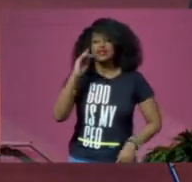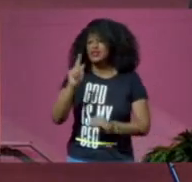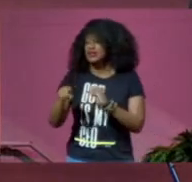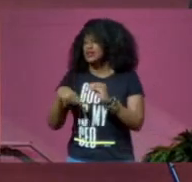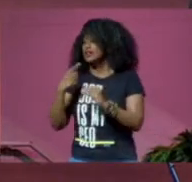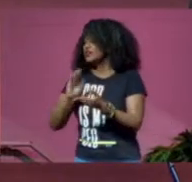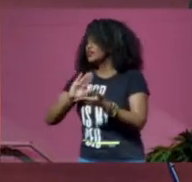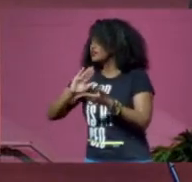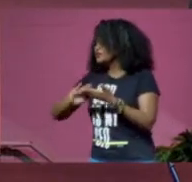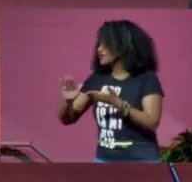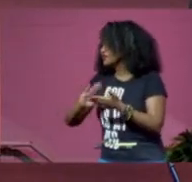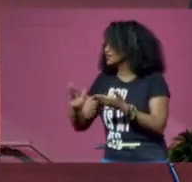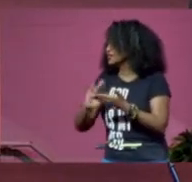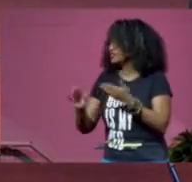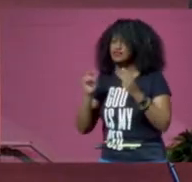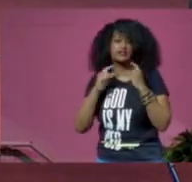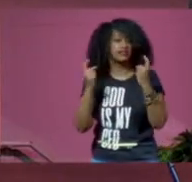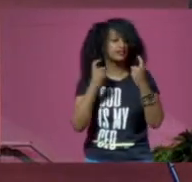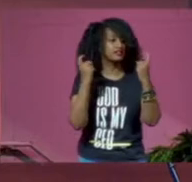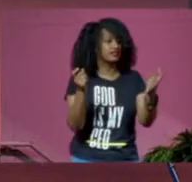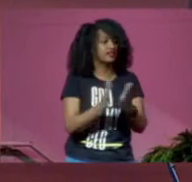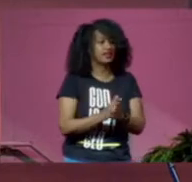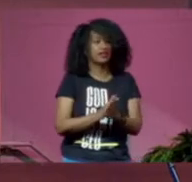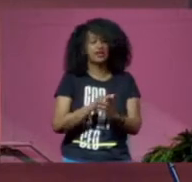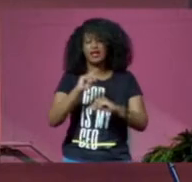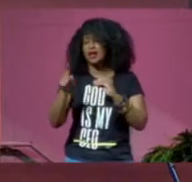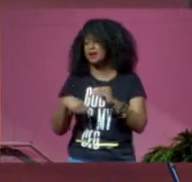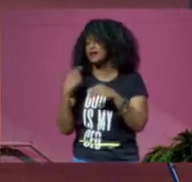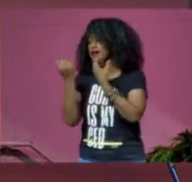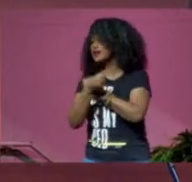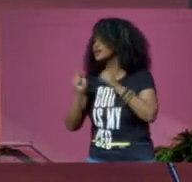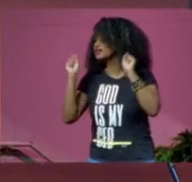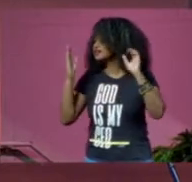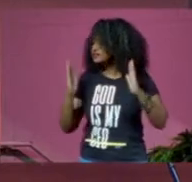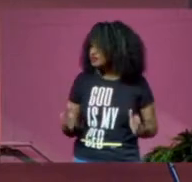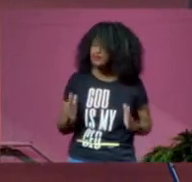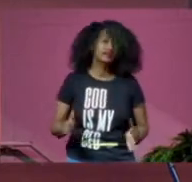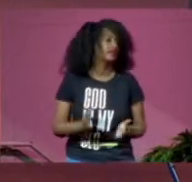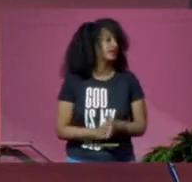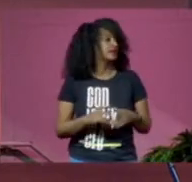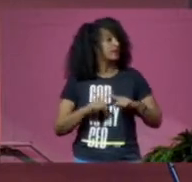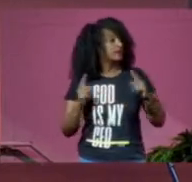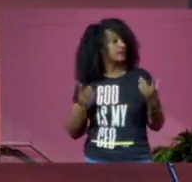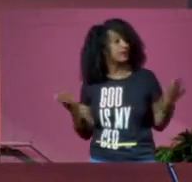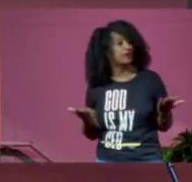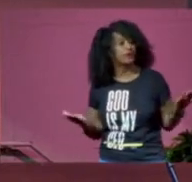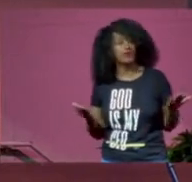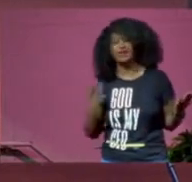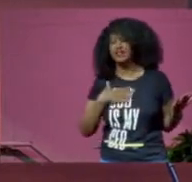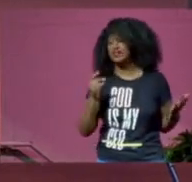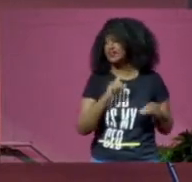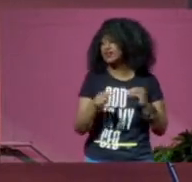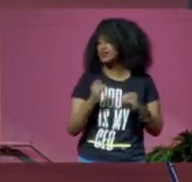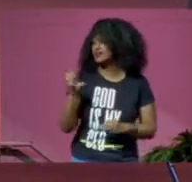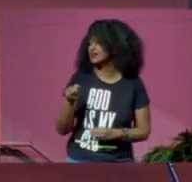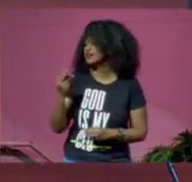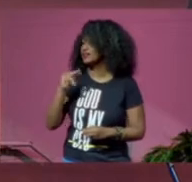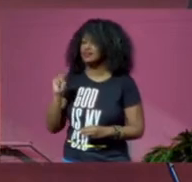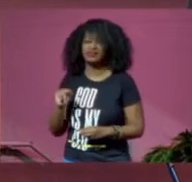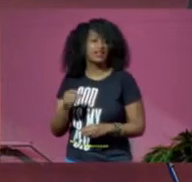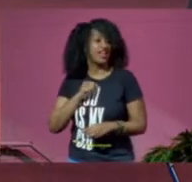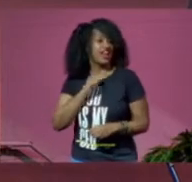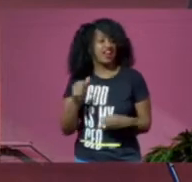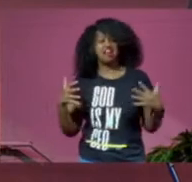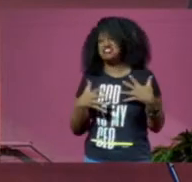a Savior and a Messiah who was to come. And John, what I like about John is that John was not afraid to